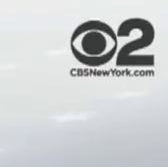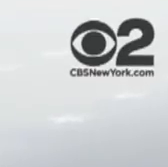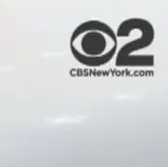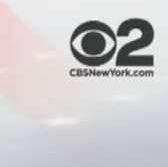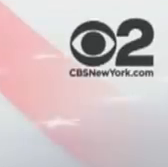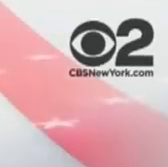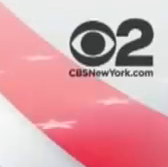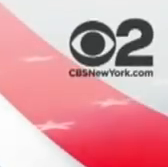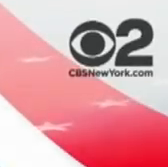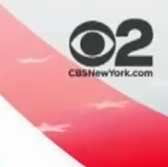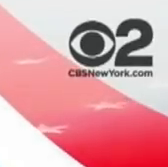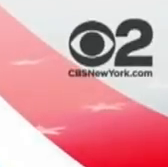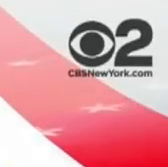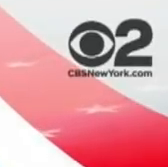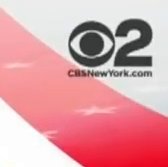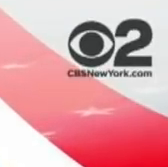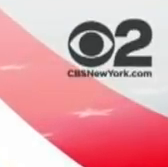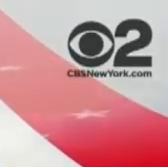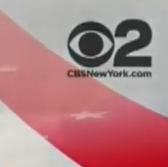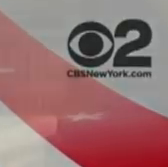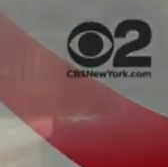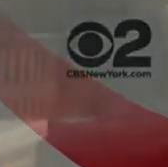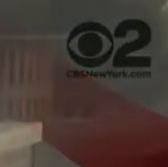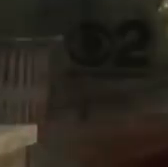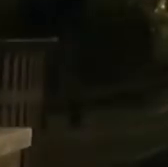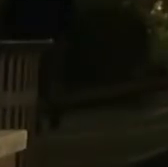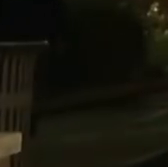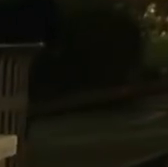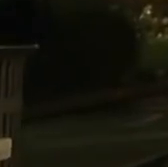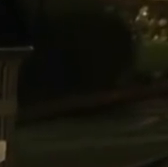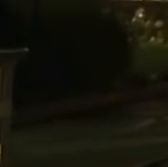moderator, CBS 2's Christine Johnson.